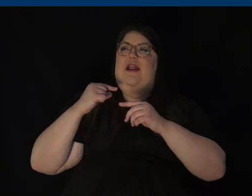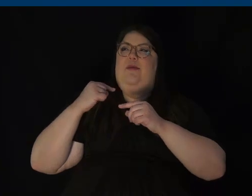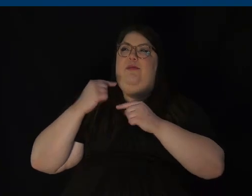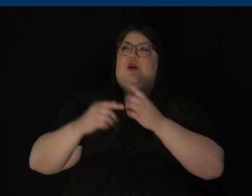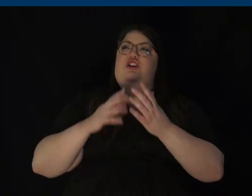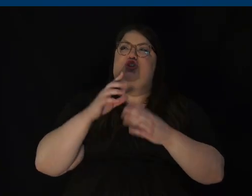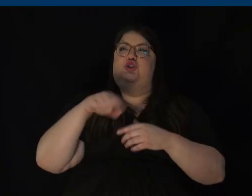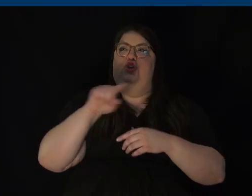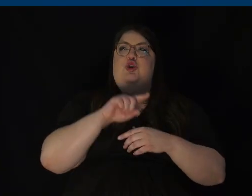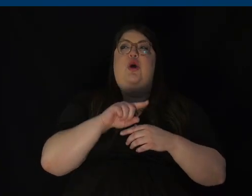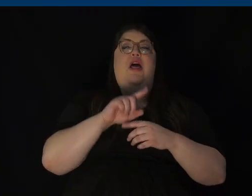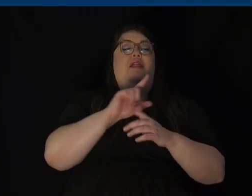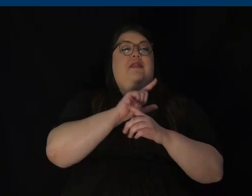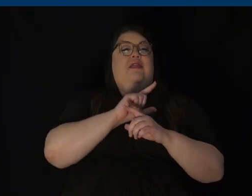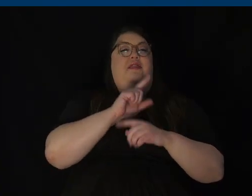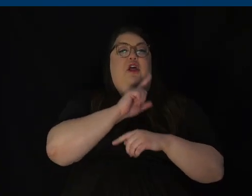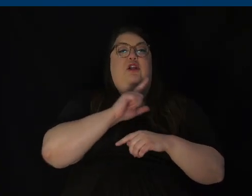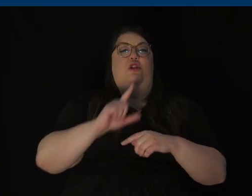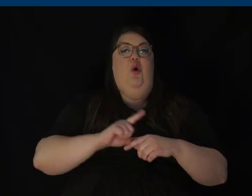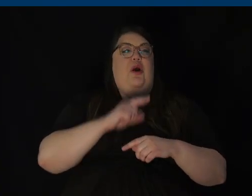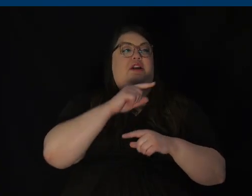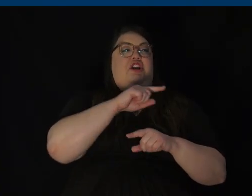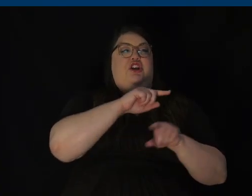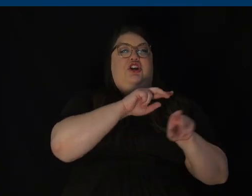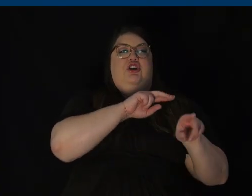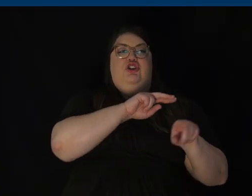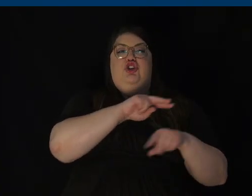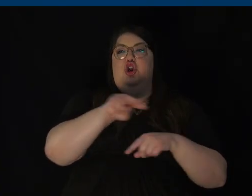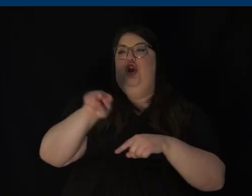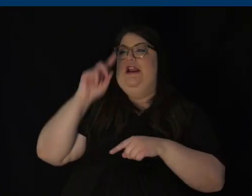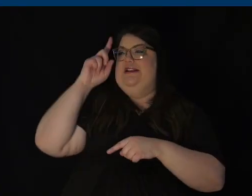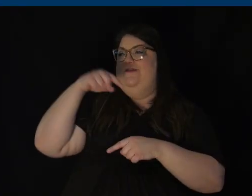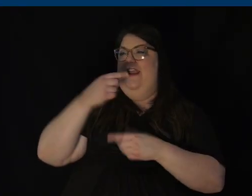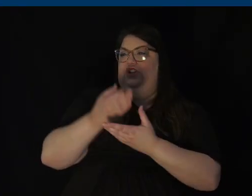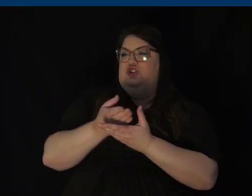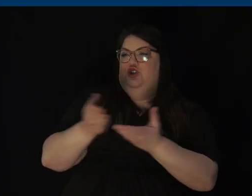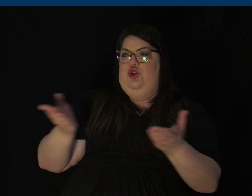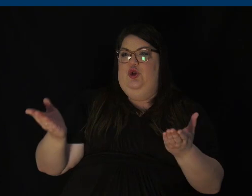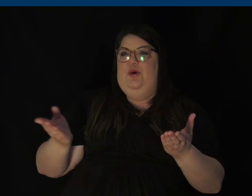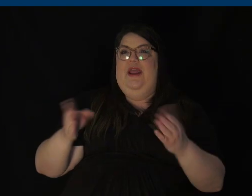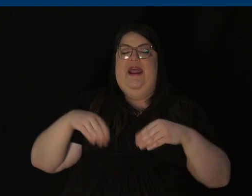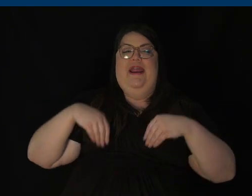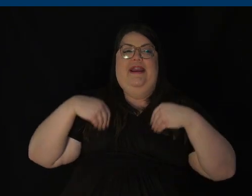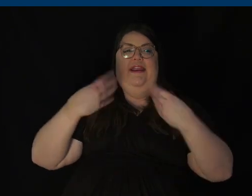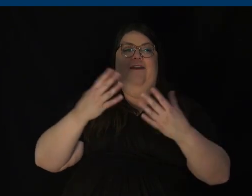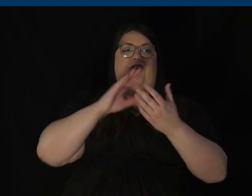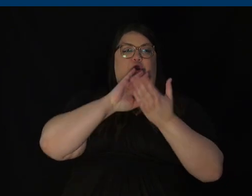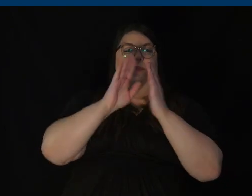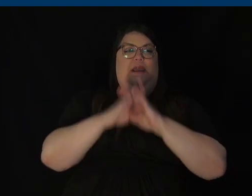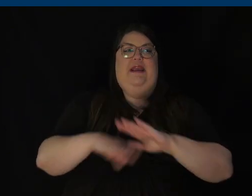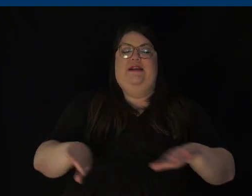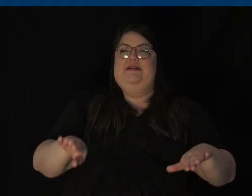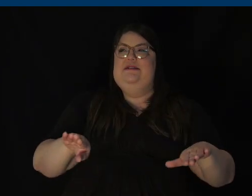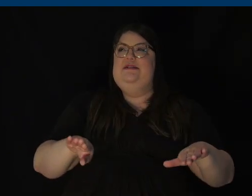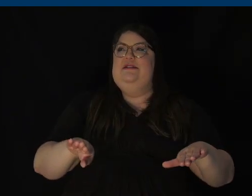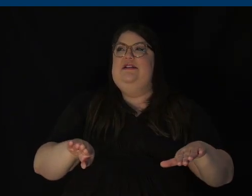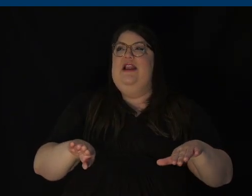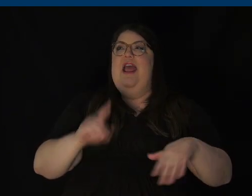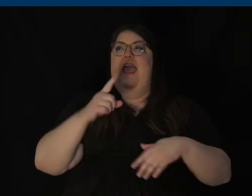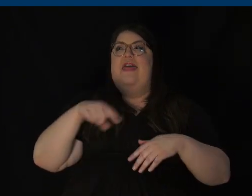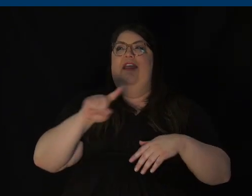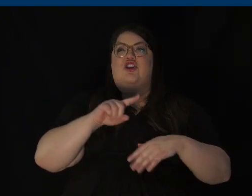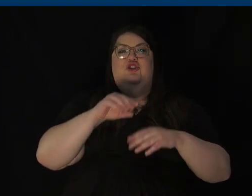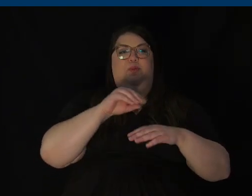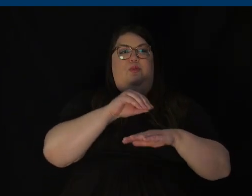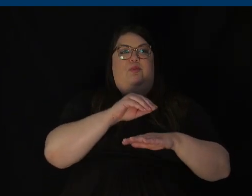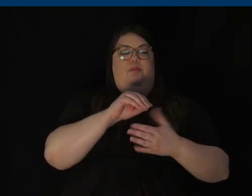Lord turn his face toward you and give you peace.' So shall they put my name upon the people of